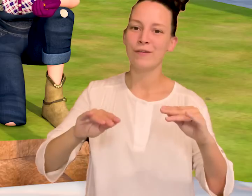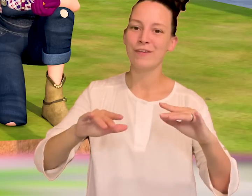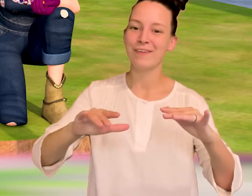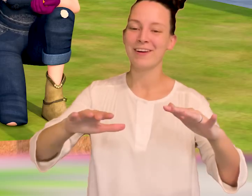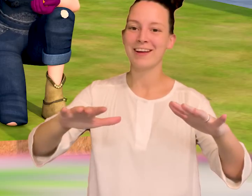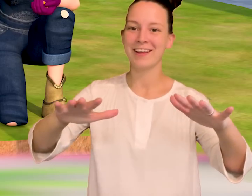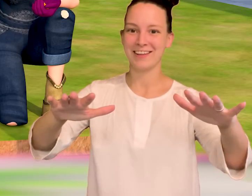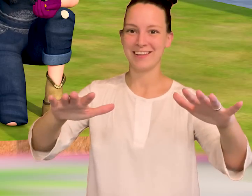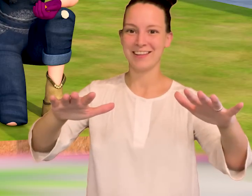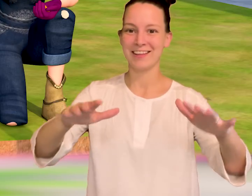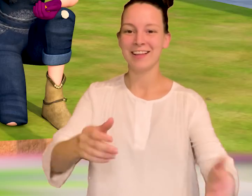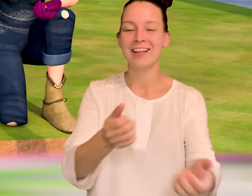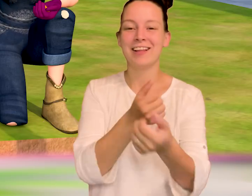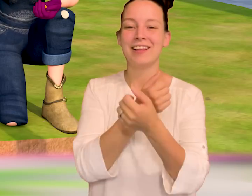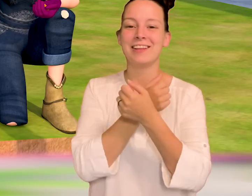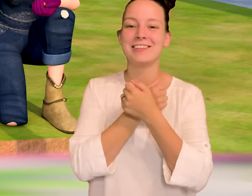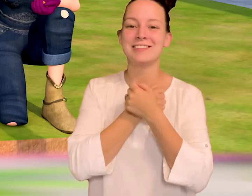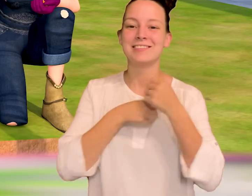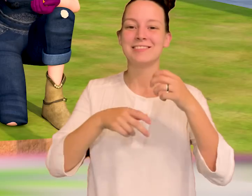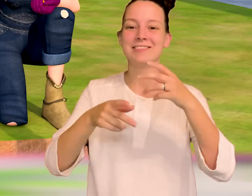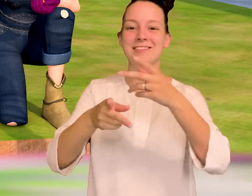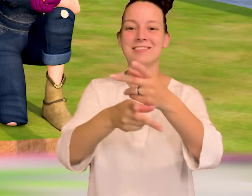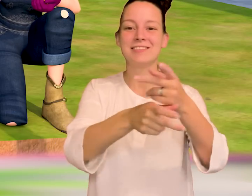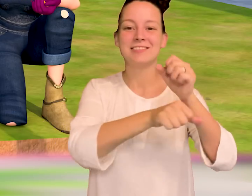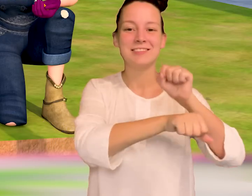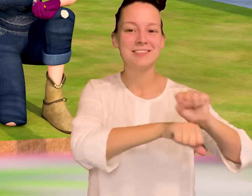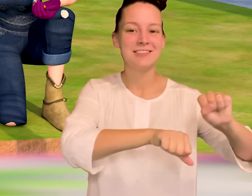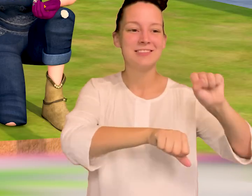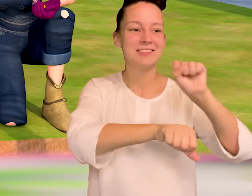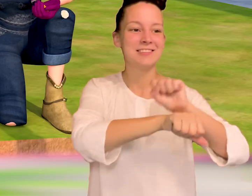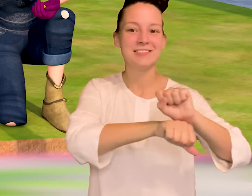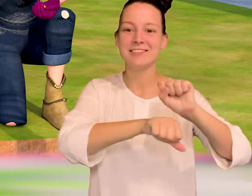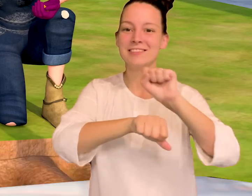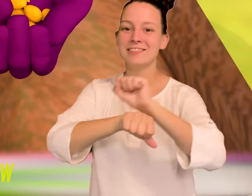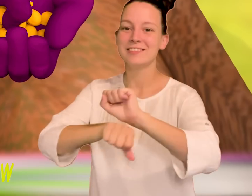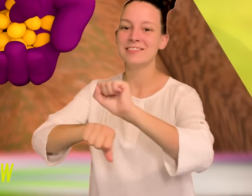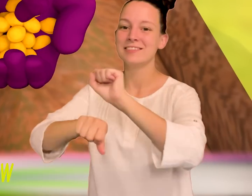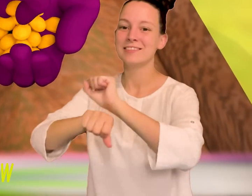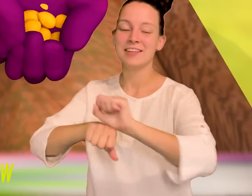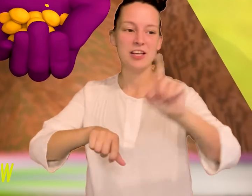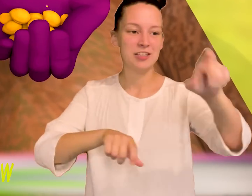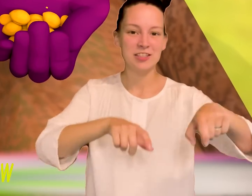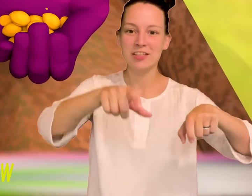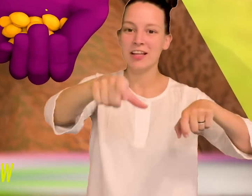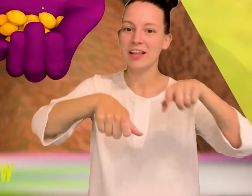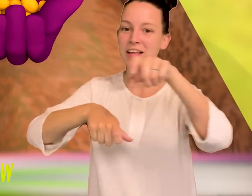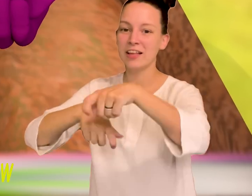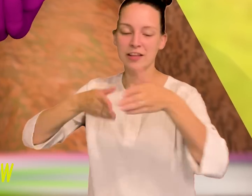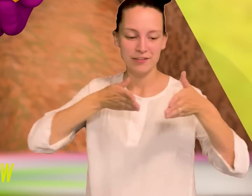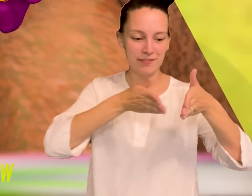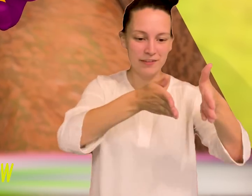grow with lots of work a rack and a ho and seeds